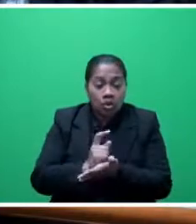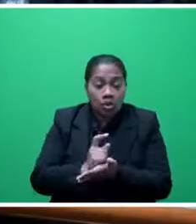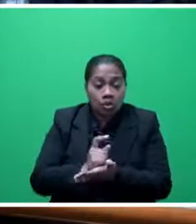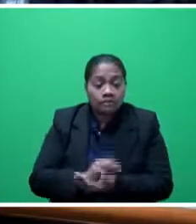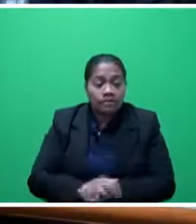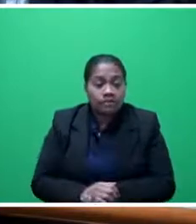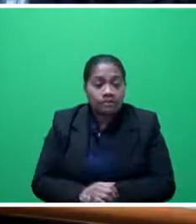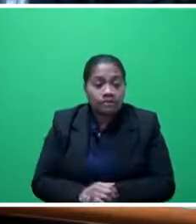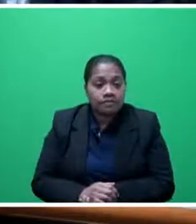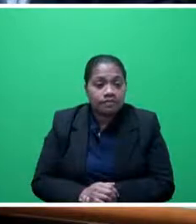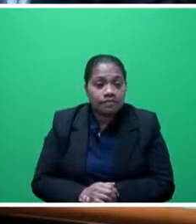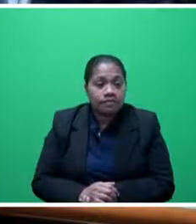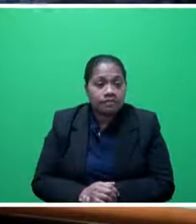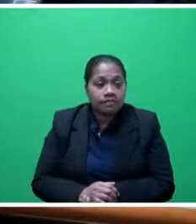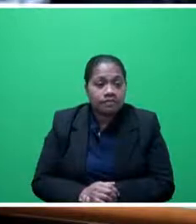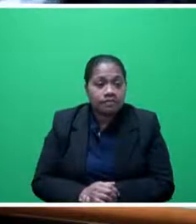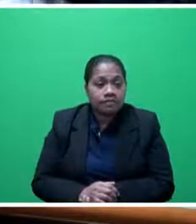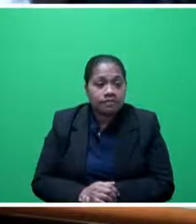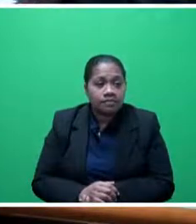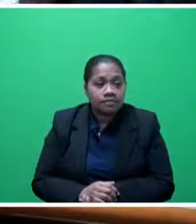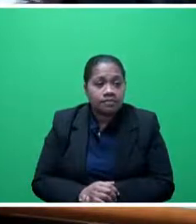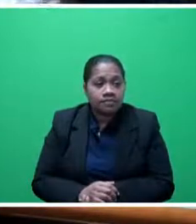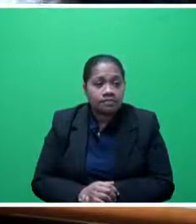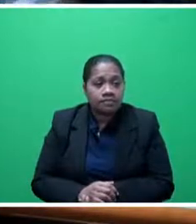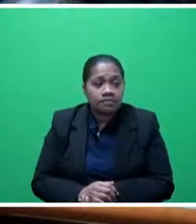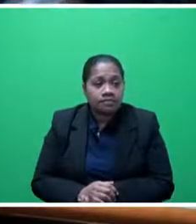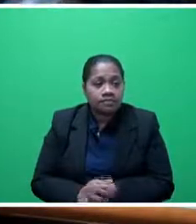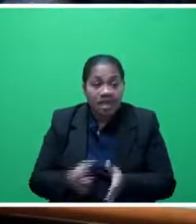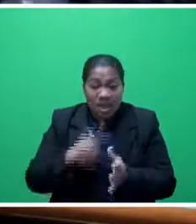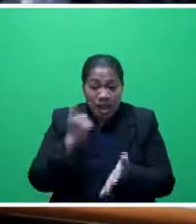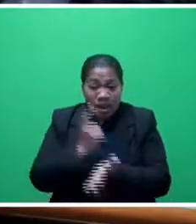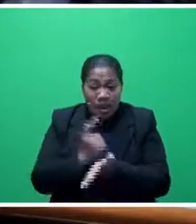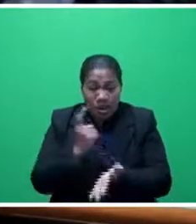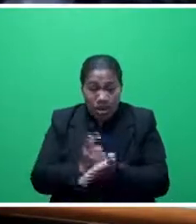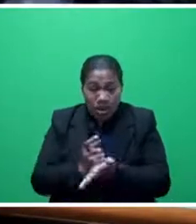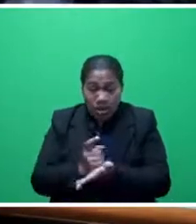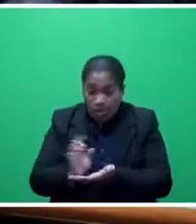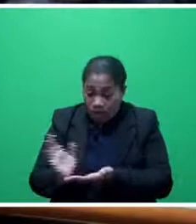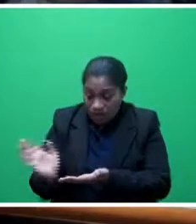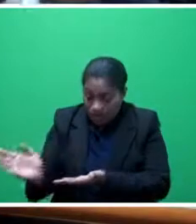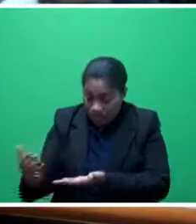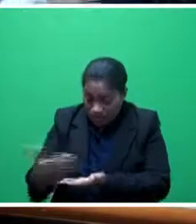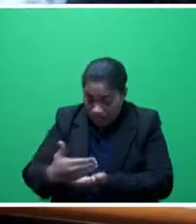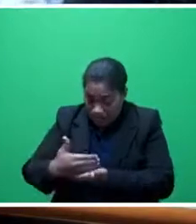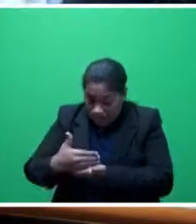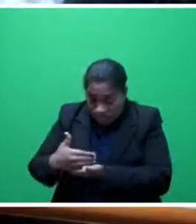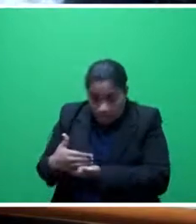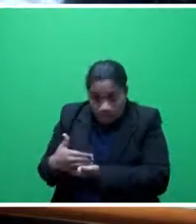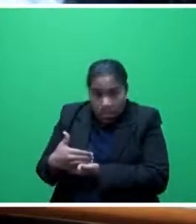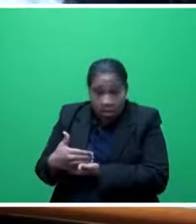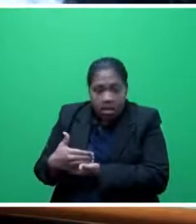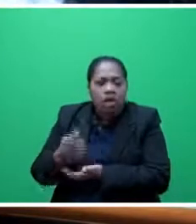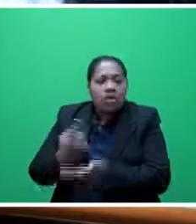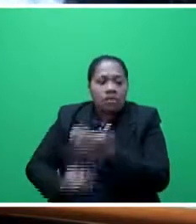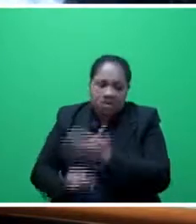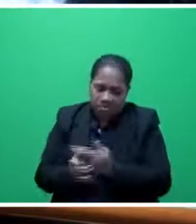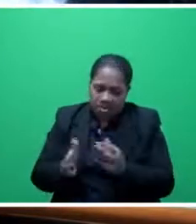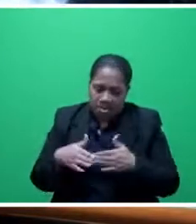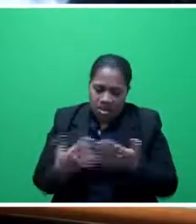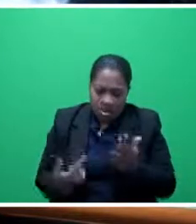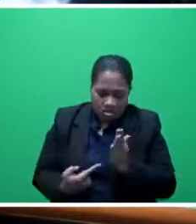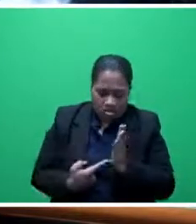measures that is now being changed and repealed and reduced, of course is going to